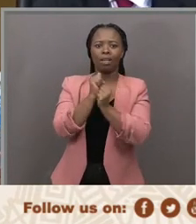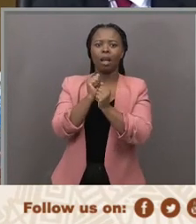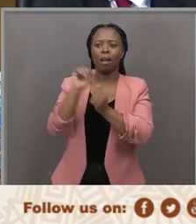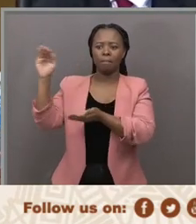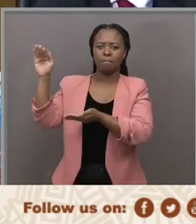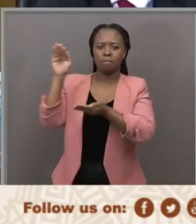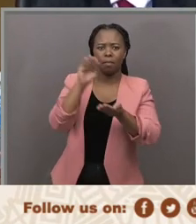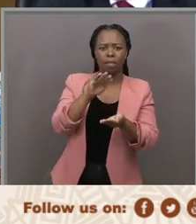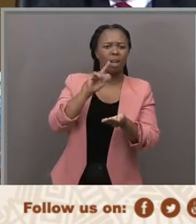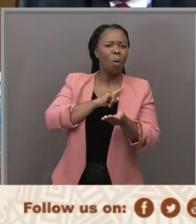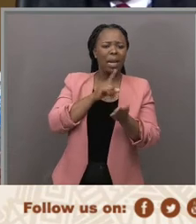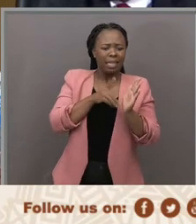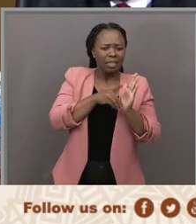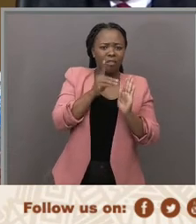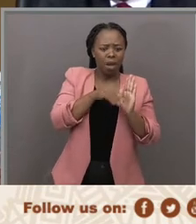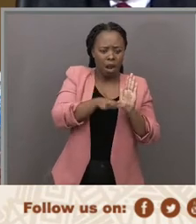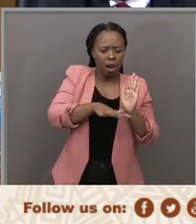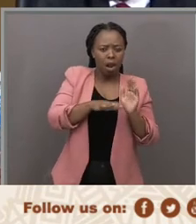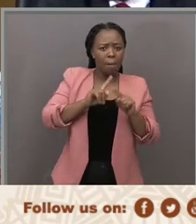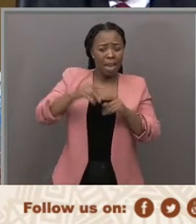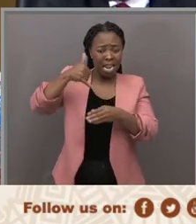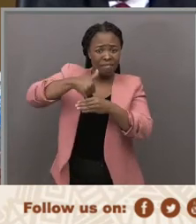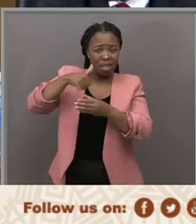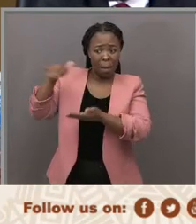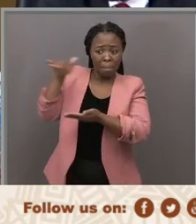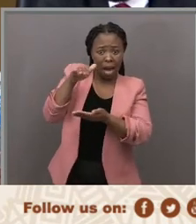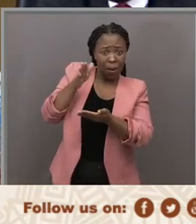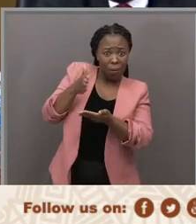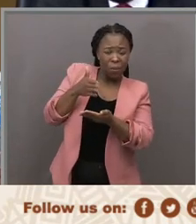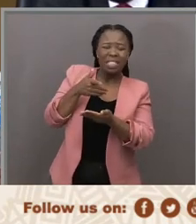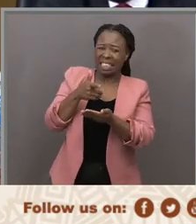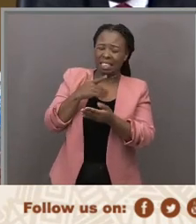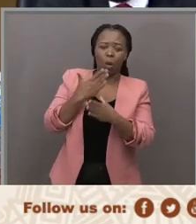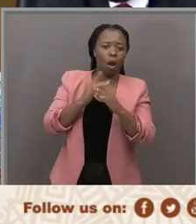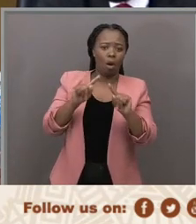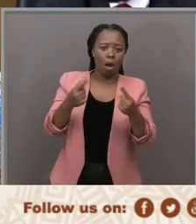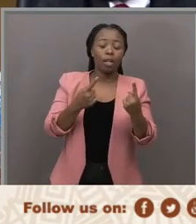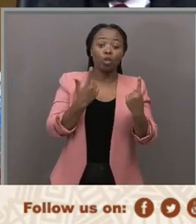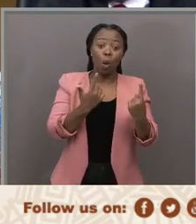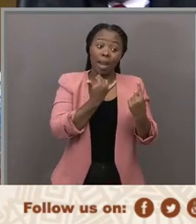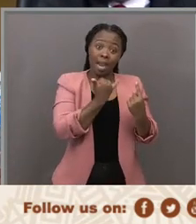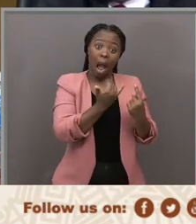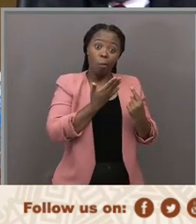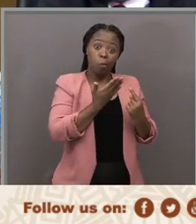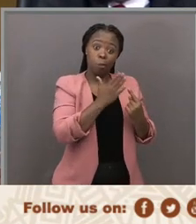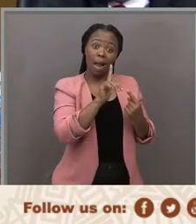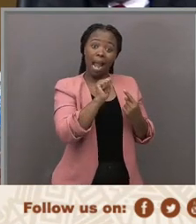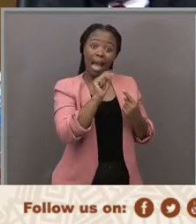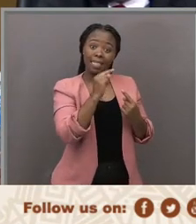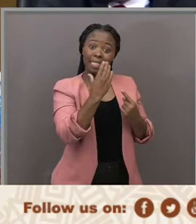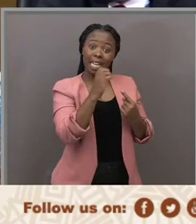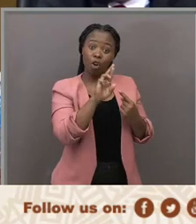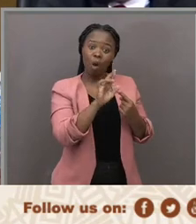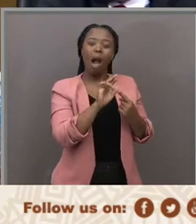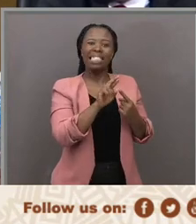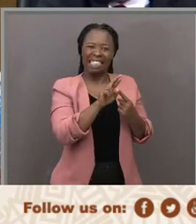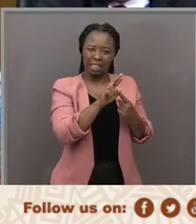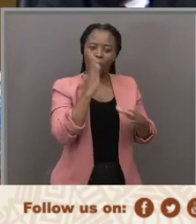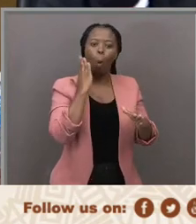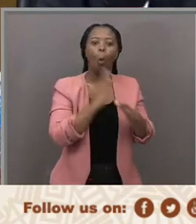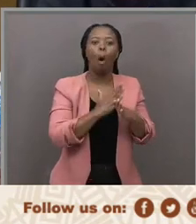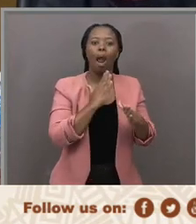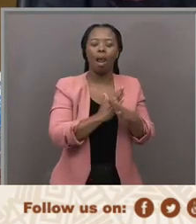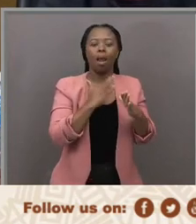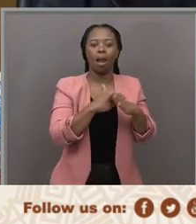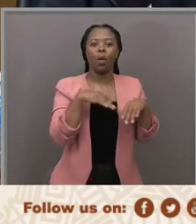in an area if there's no investment in bulk. So the Lanseria City will happen as these other